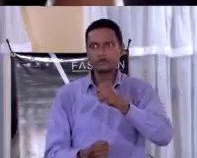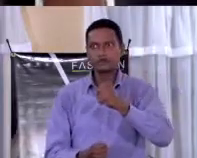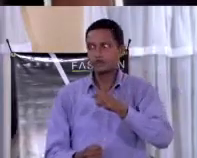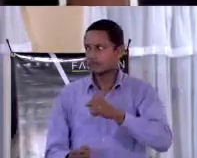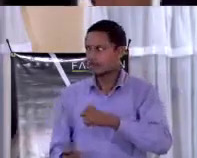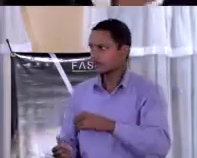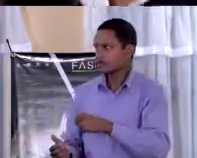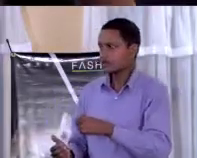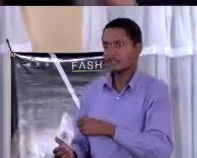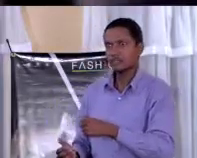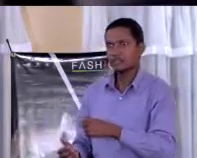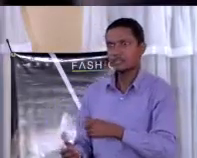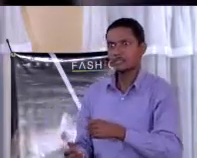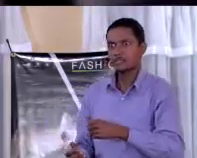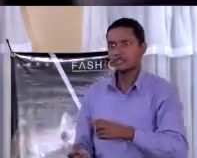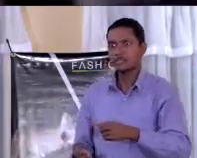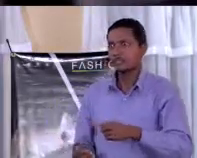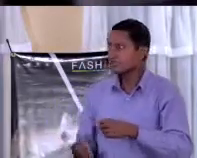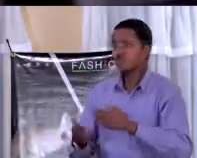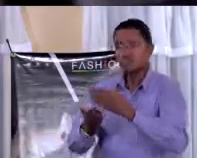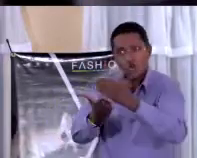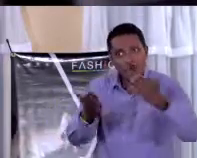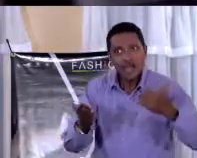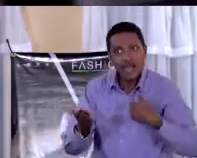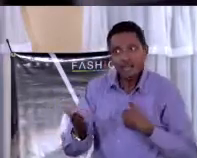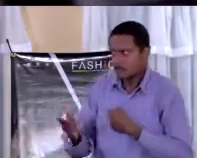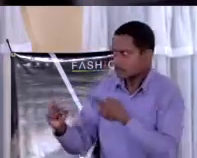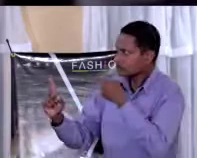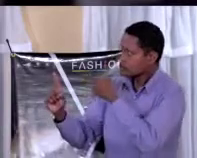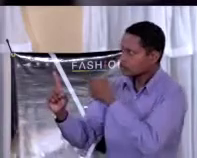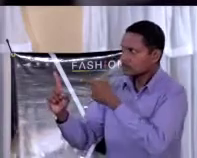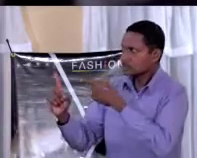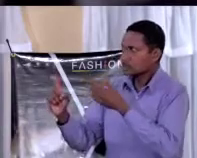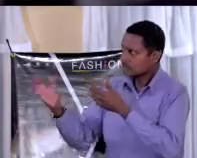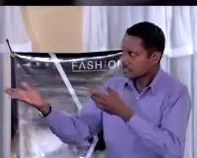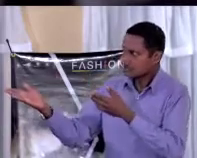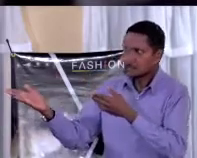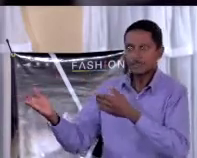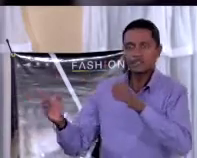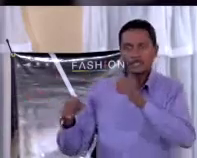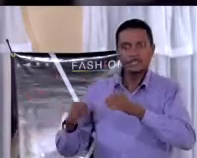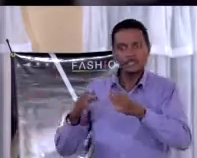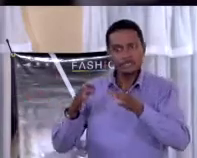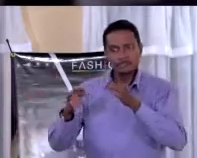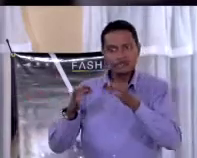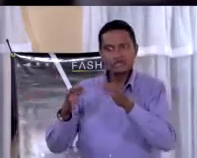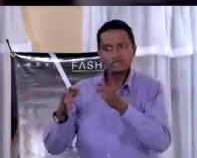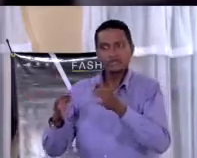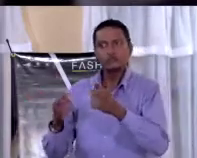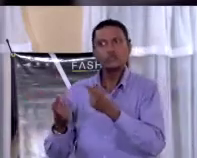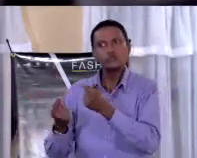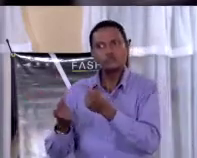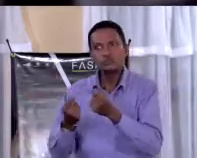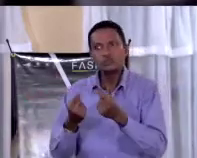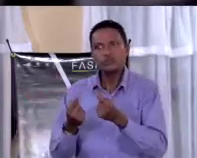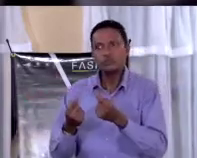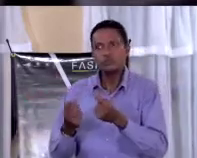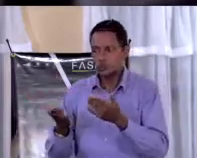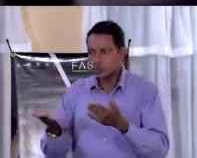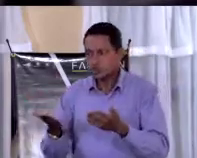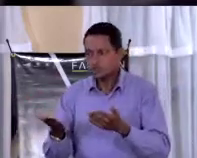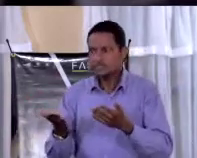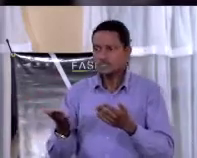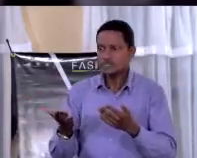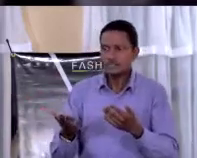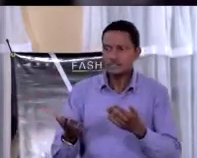of the topography. Use those colors. Caribbean designers have a gray line.